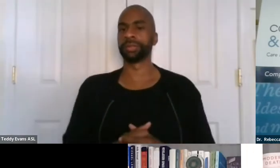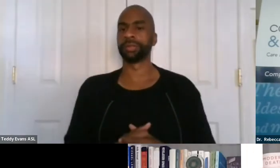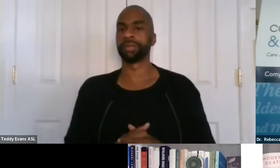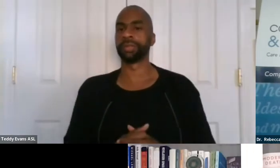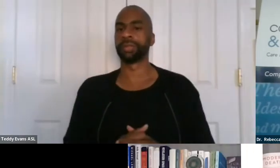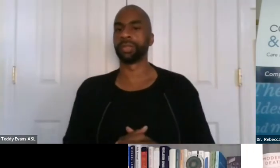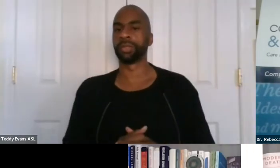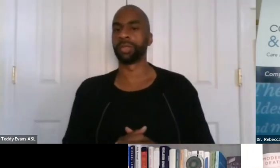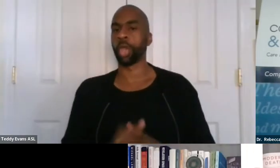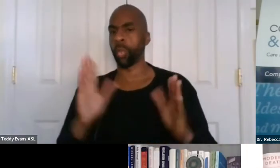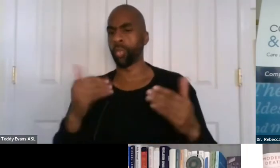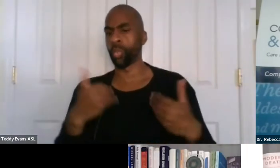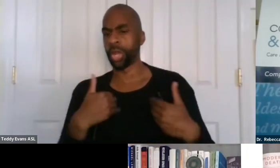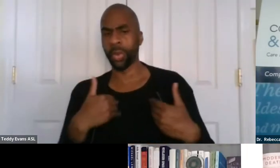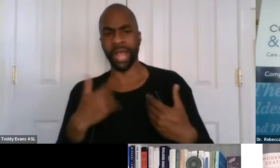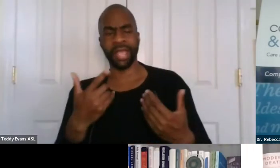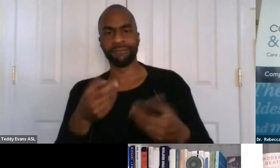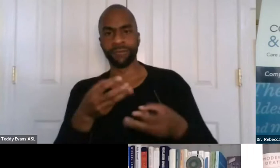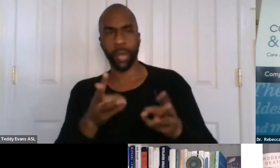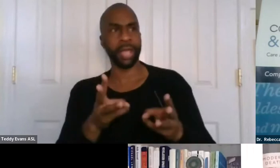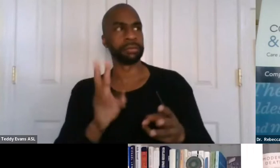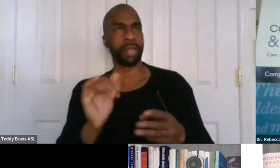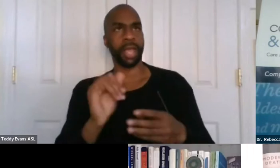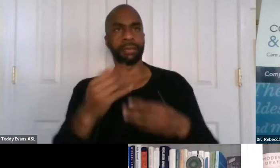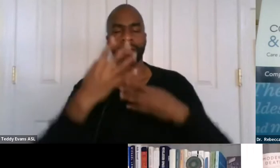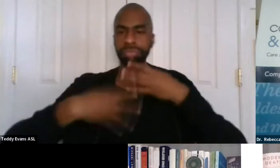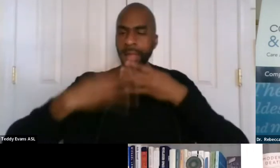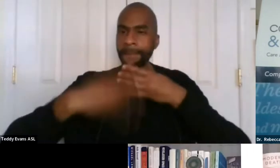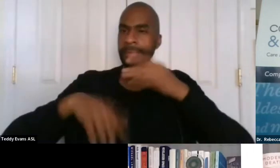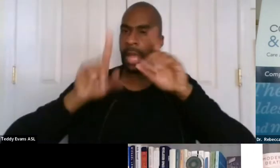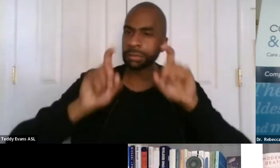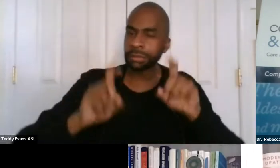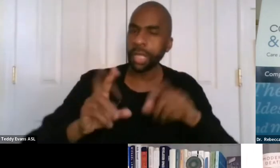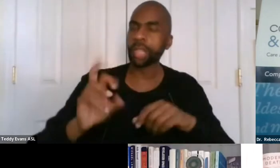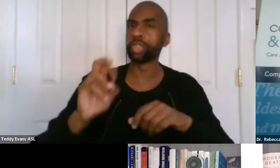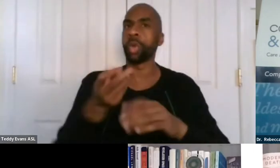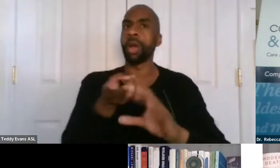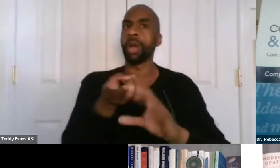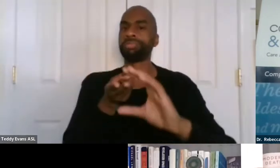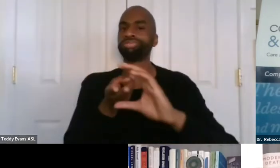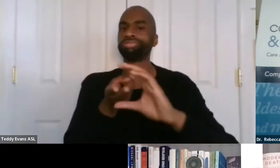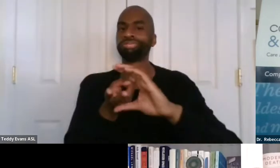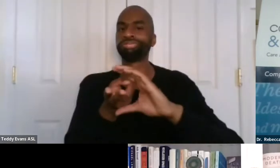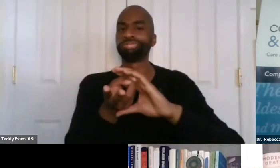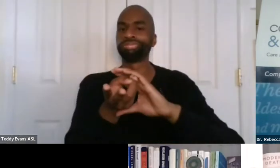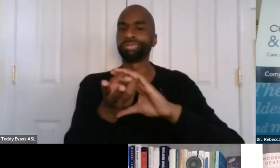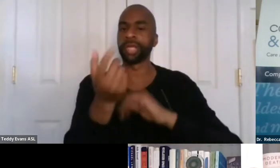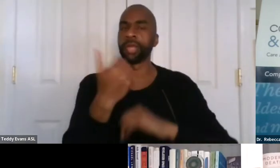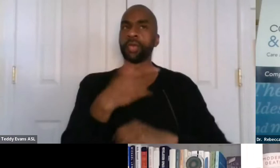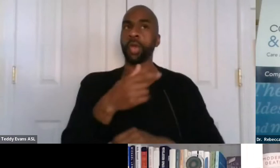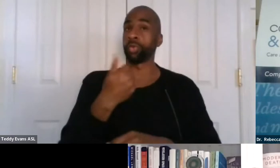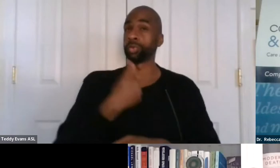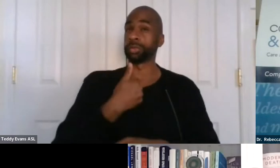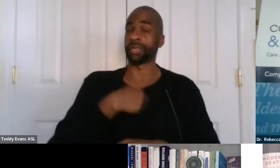that can help us make decisions like blood tests or imaging, we have to use our own intuition. We have to look someone in the eye